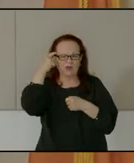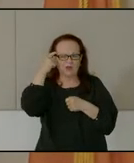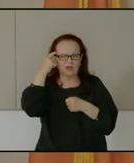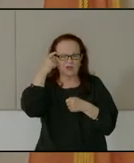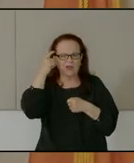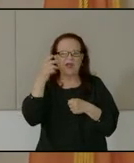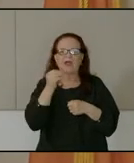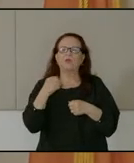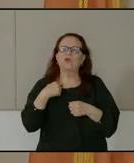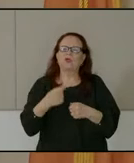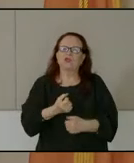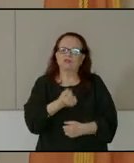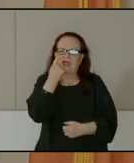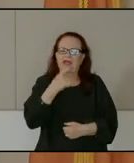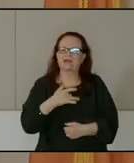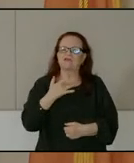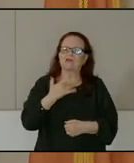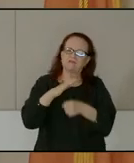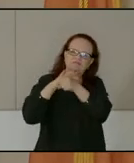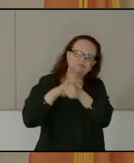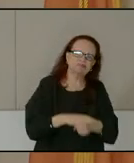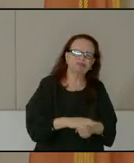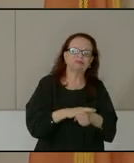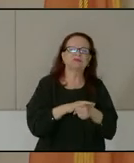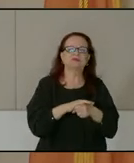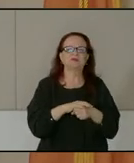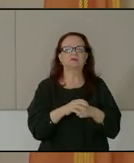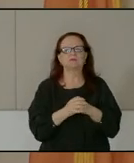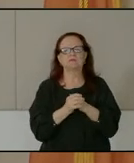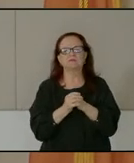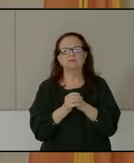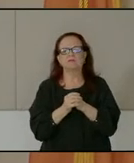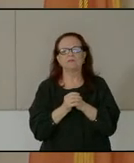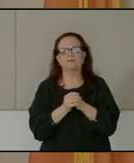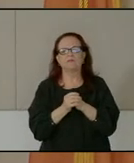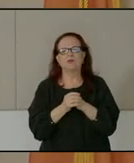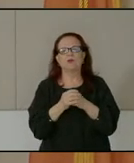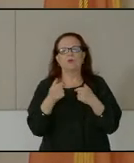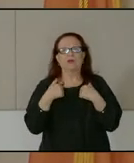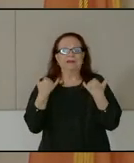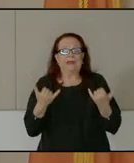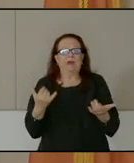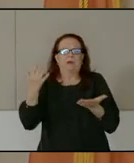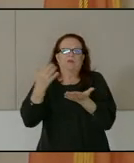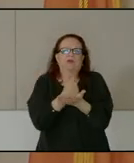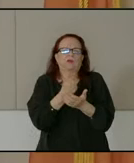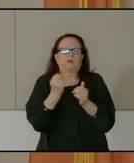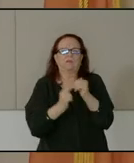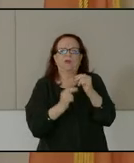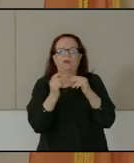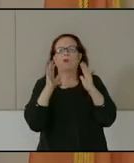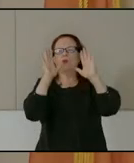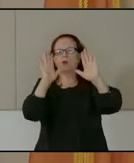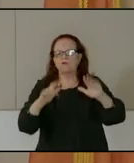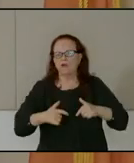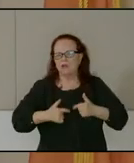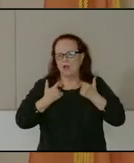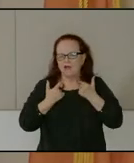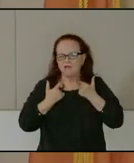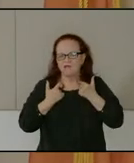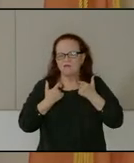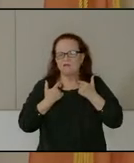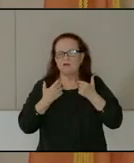refugees. The many opportunities we were presented to build a wonderful life are a testament